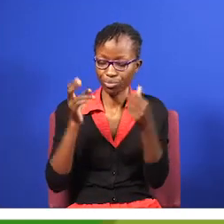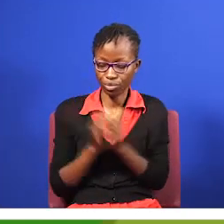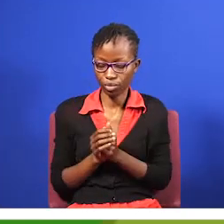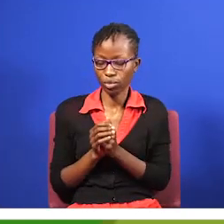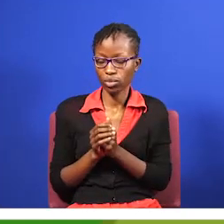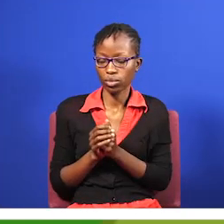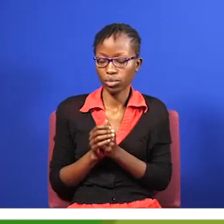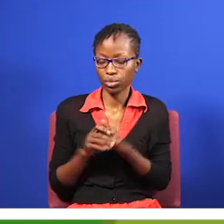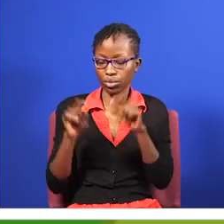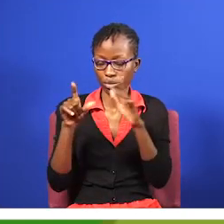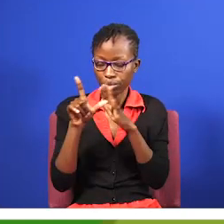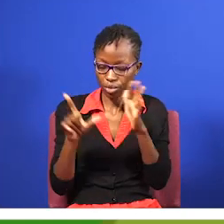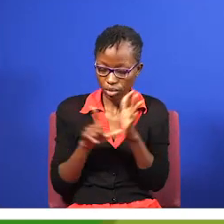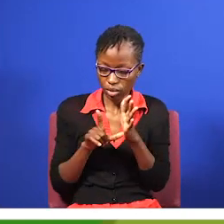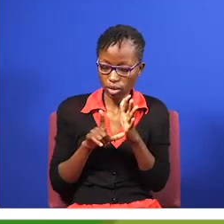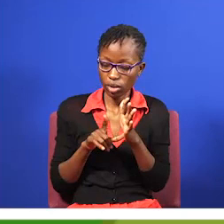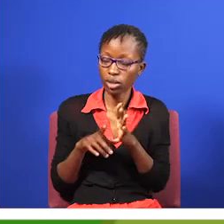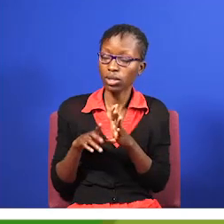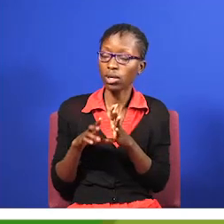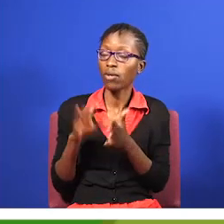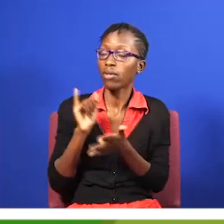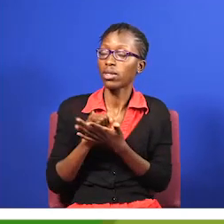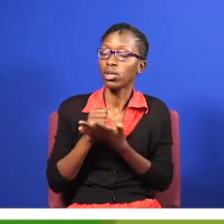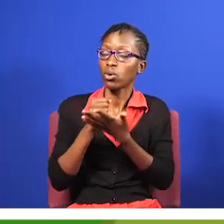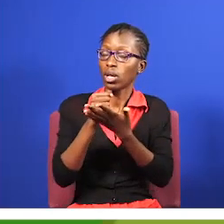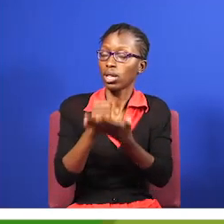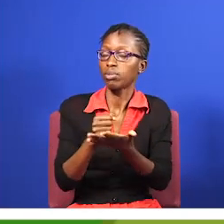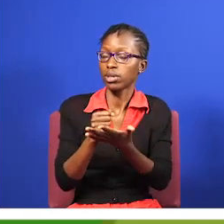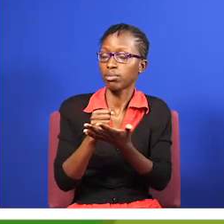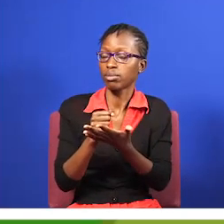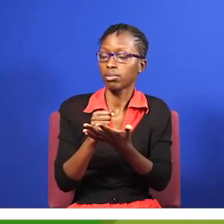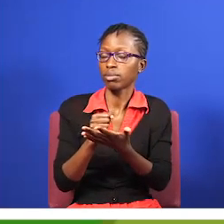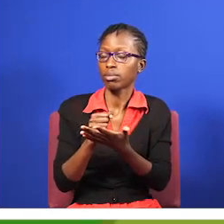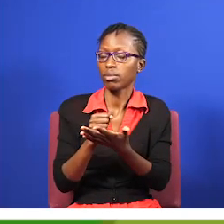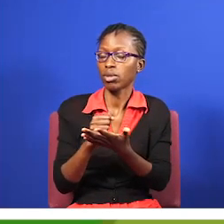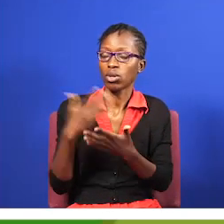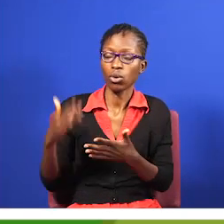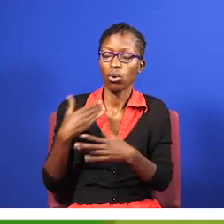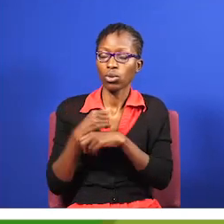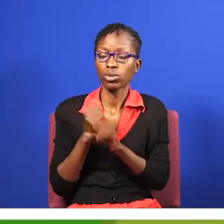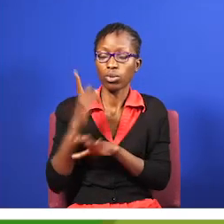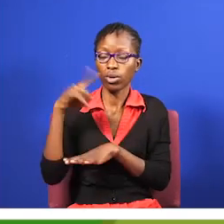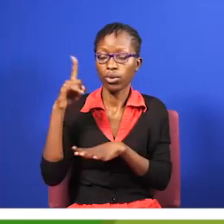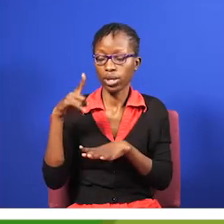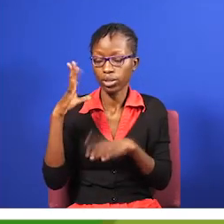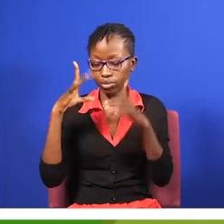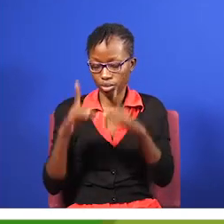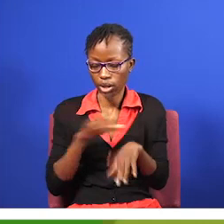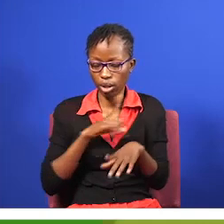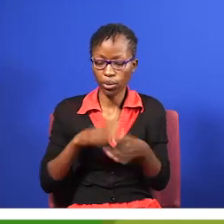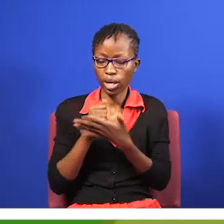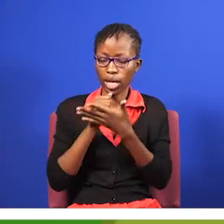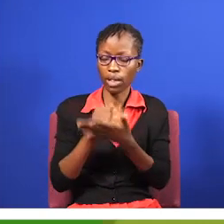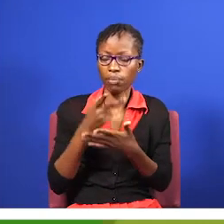and watching this lesson, O God, that you help them, dear Lord, to always make the right choices.